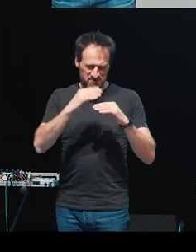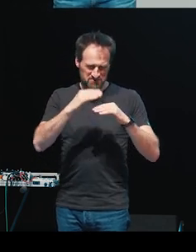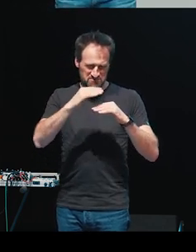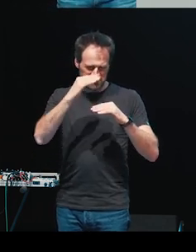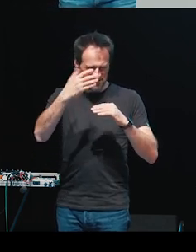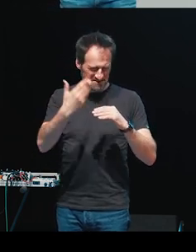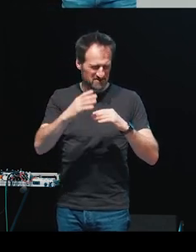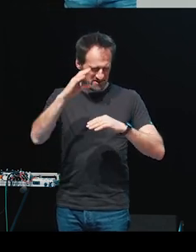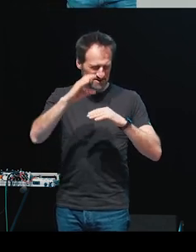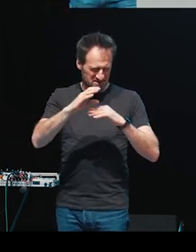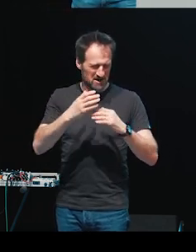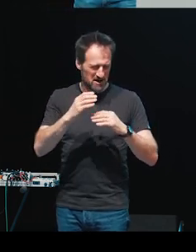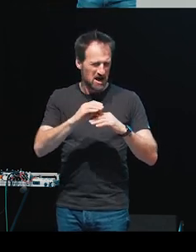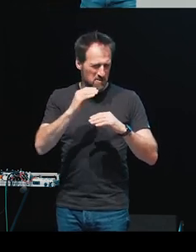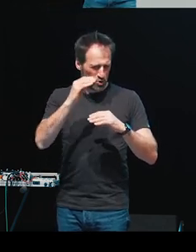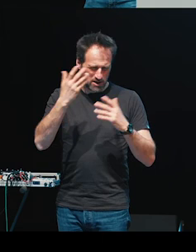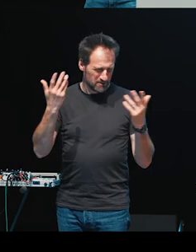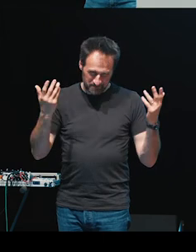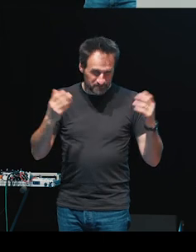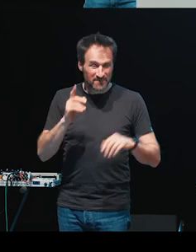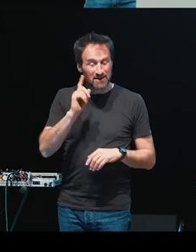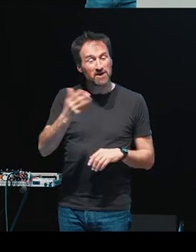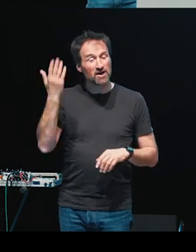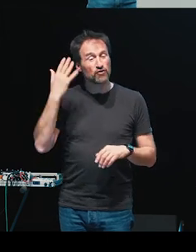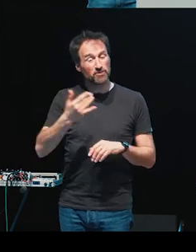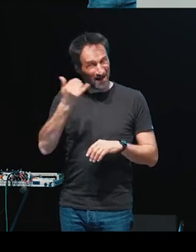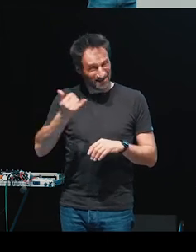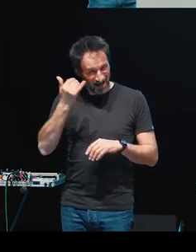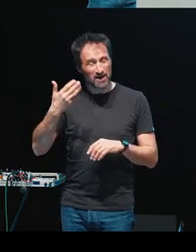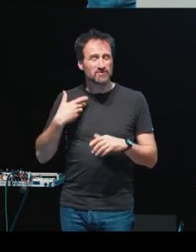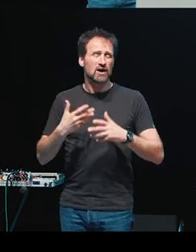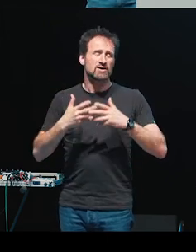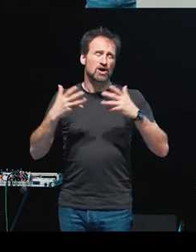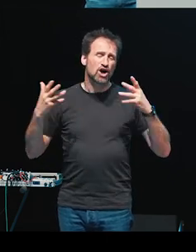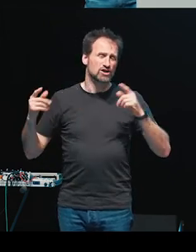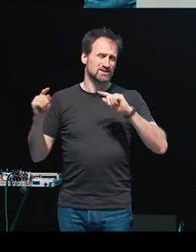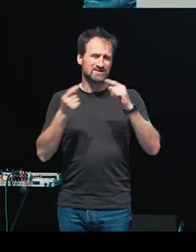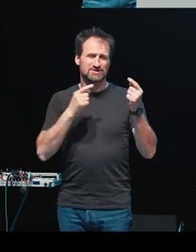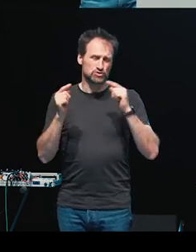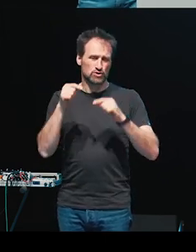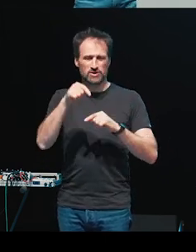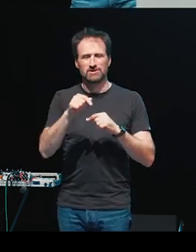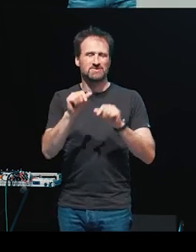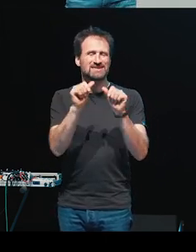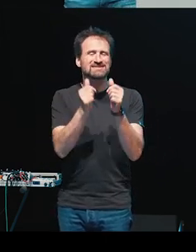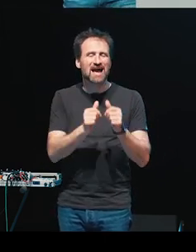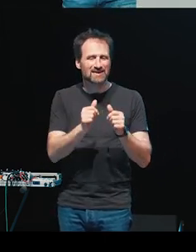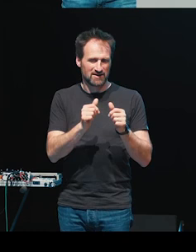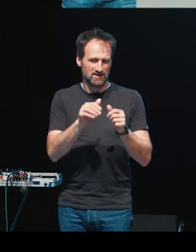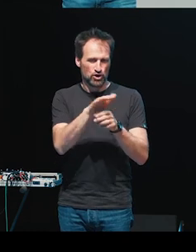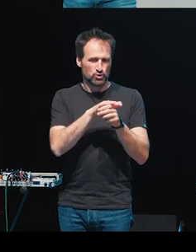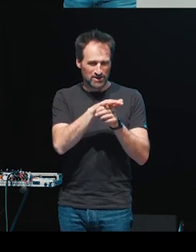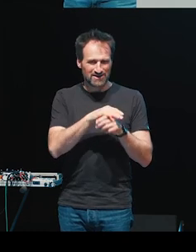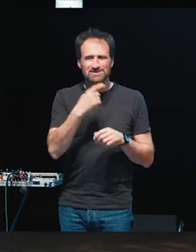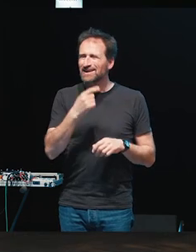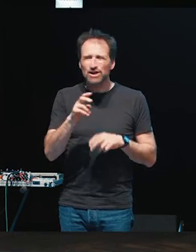but yeah. So a couple of years ago, there was a huge debate around the design community saying that users